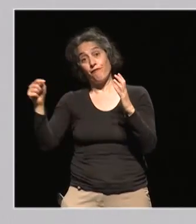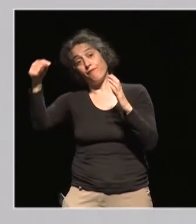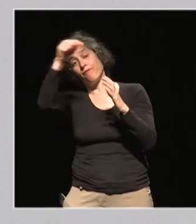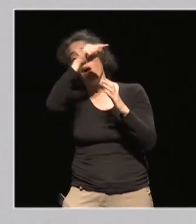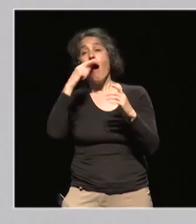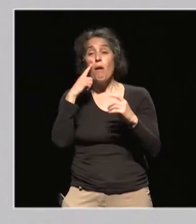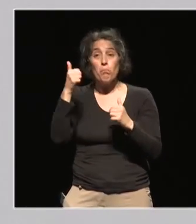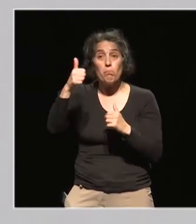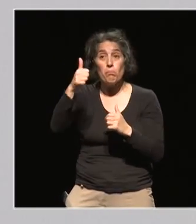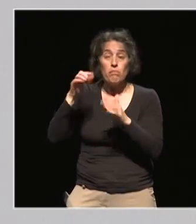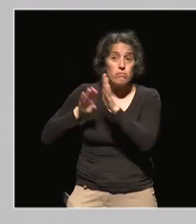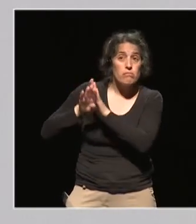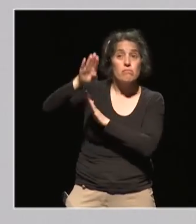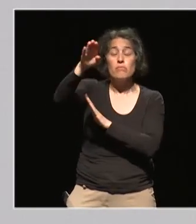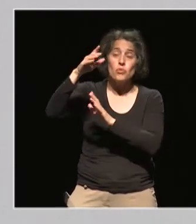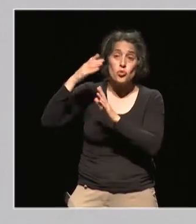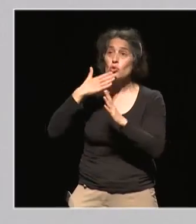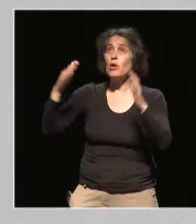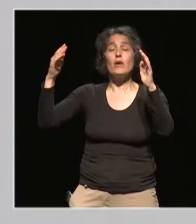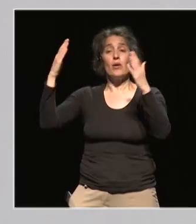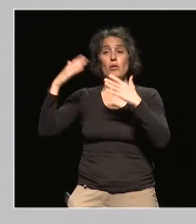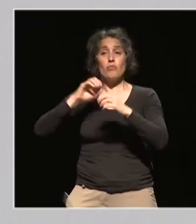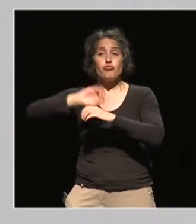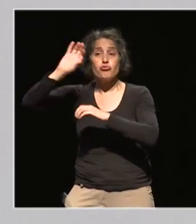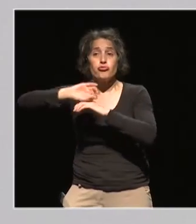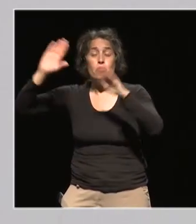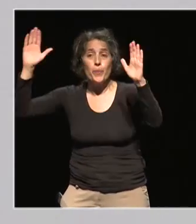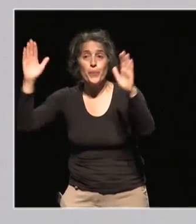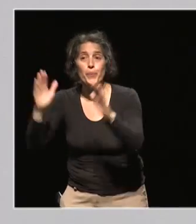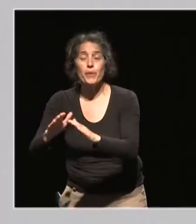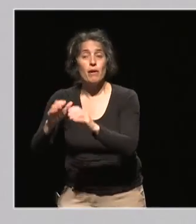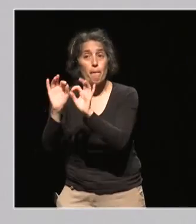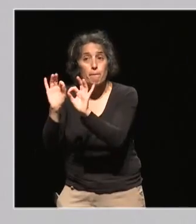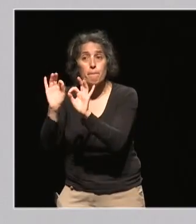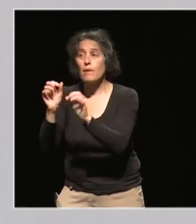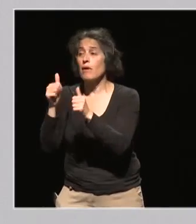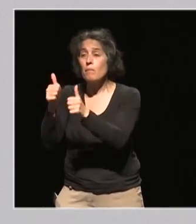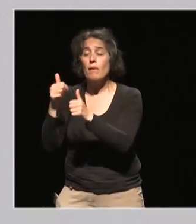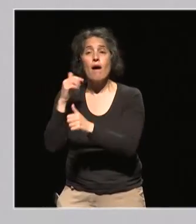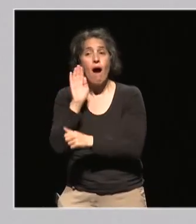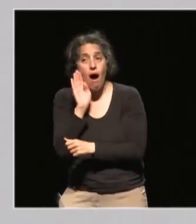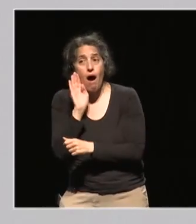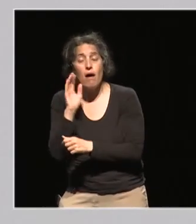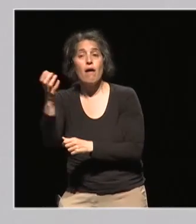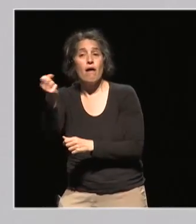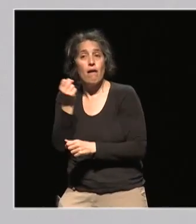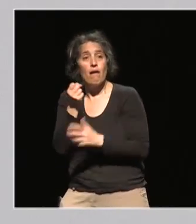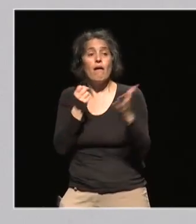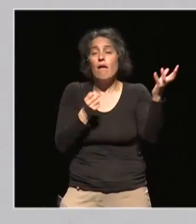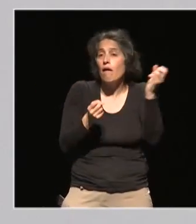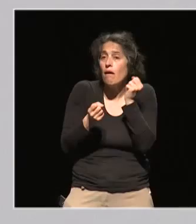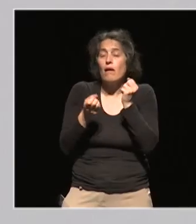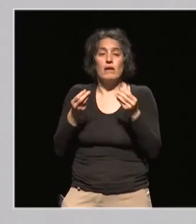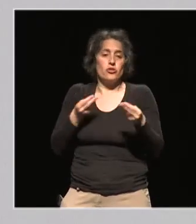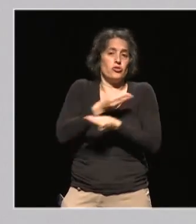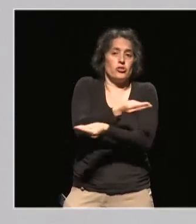to ourselves that this works for our conditionalities, regardless of what kind of support we're getting from